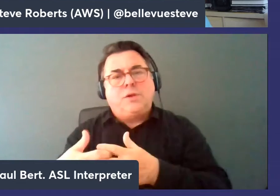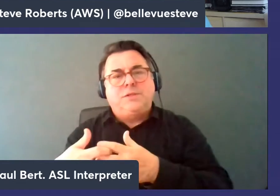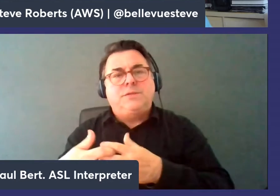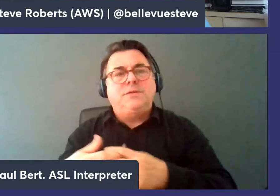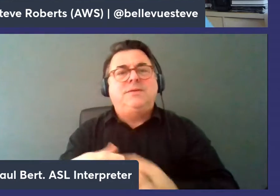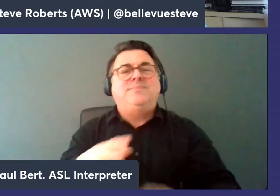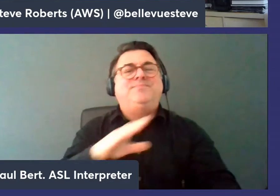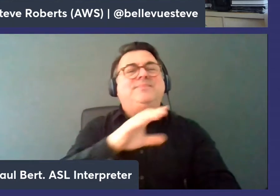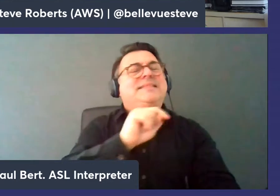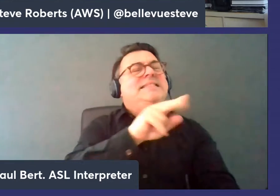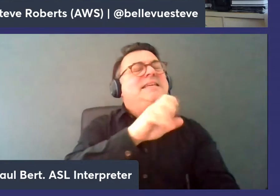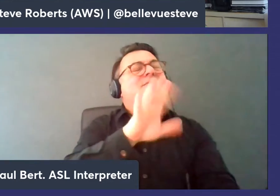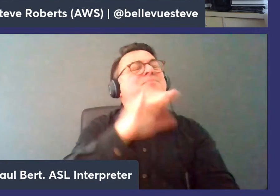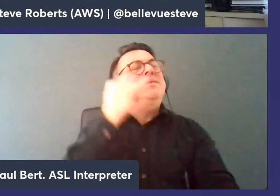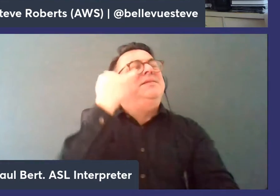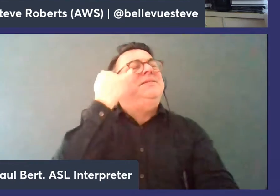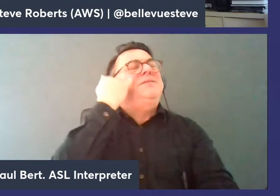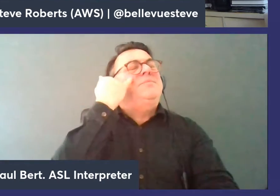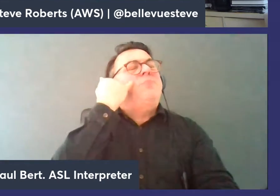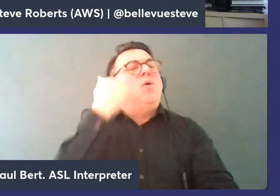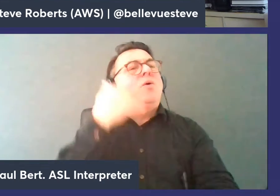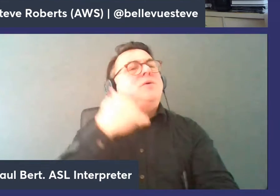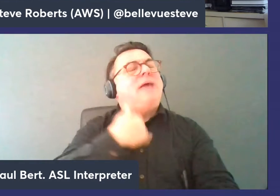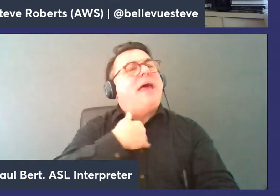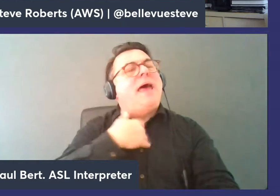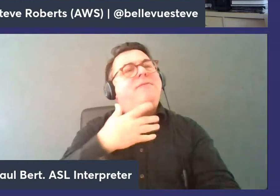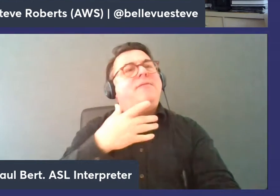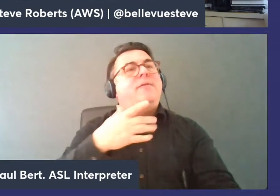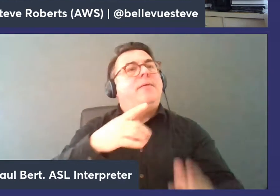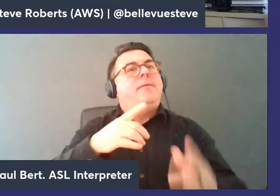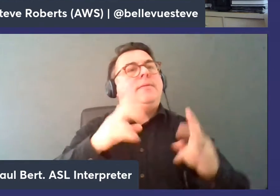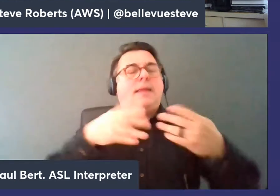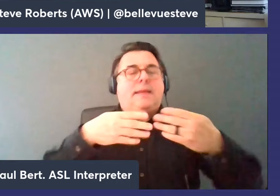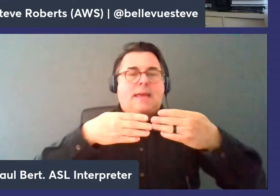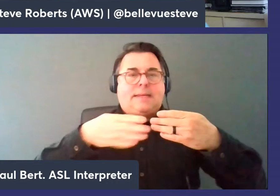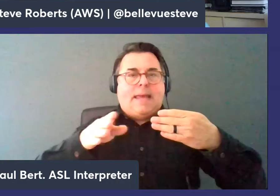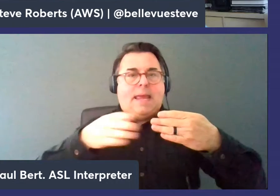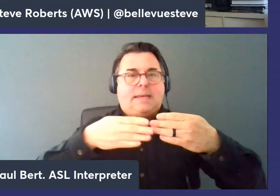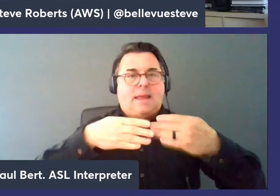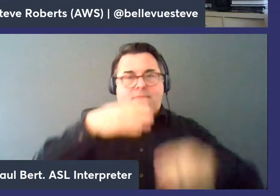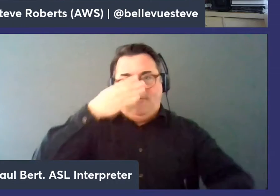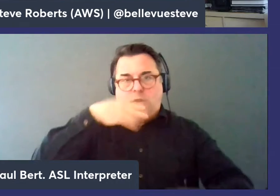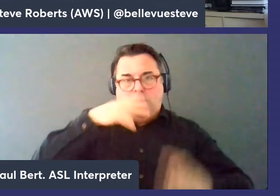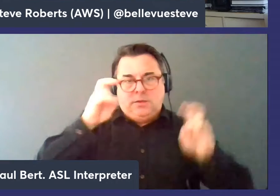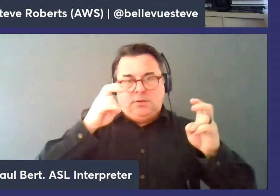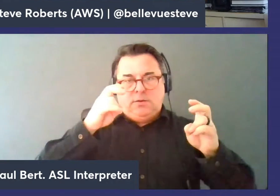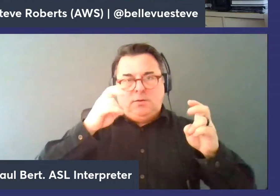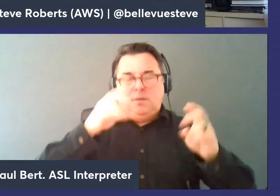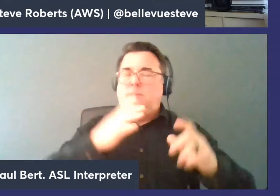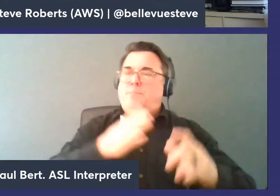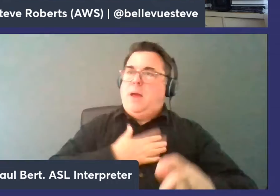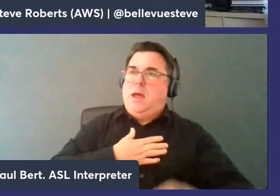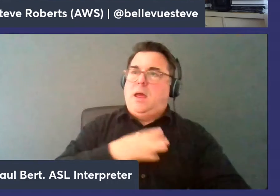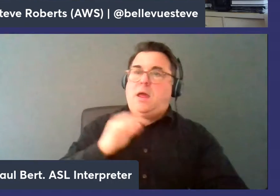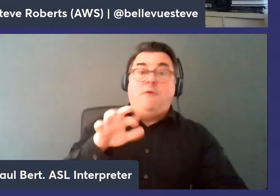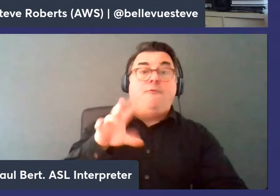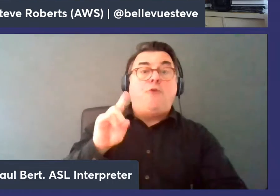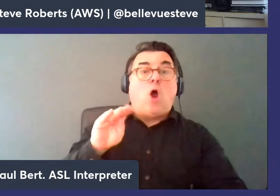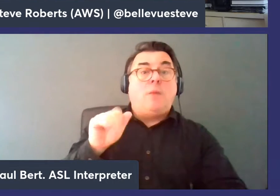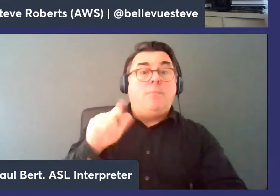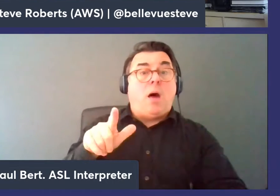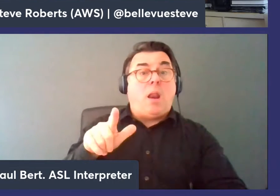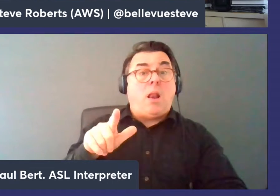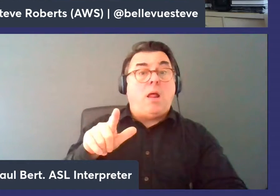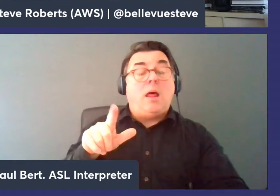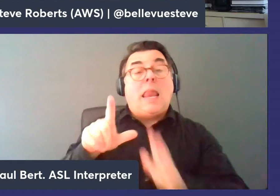that if I have like that front door gate, the fraud models that I might employ on the back end can be